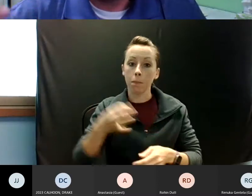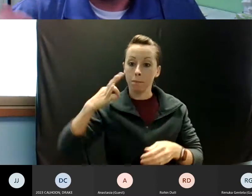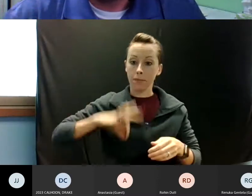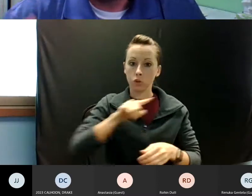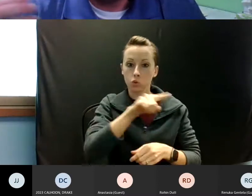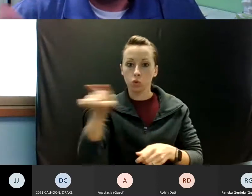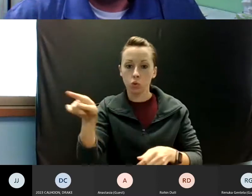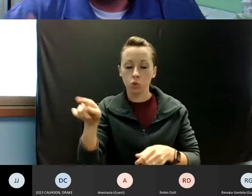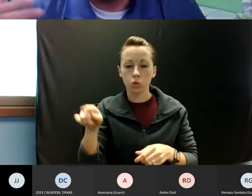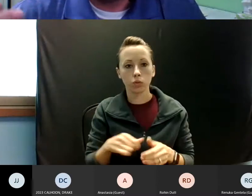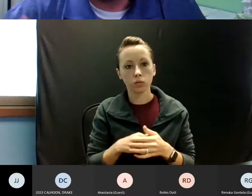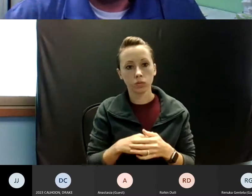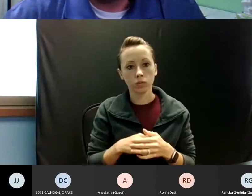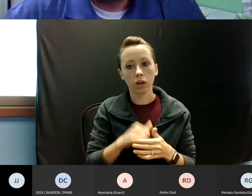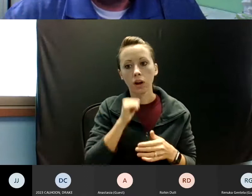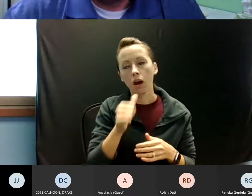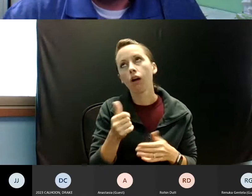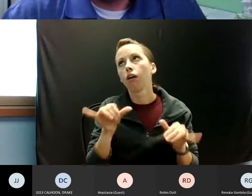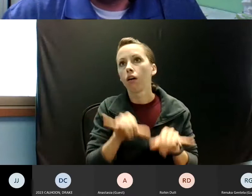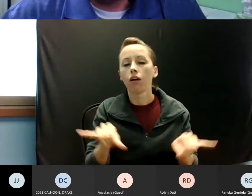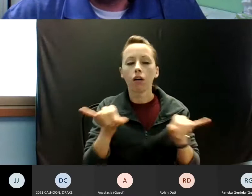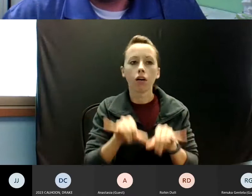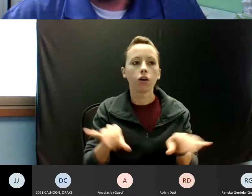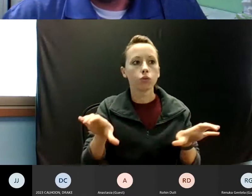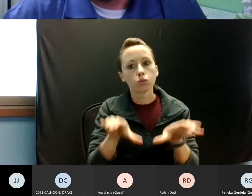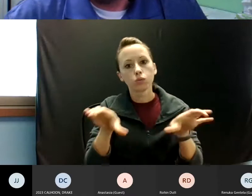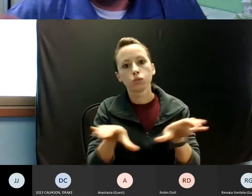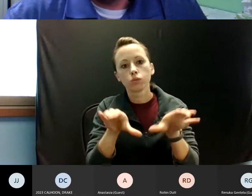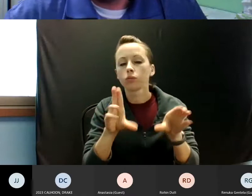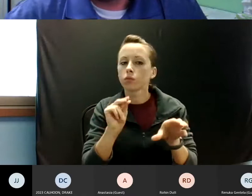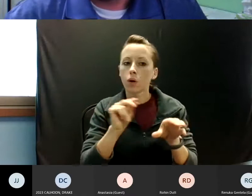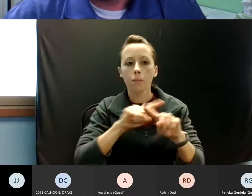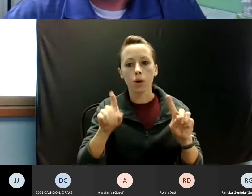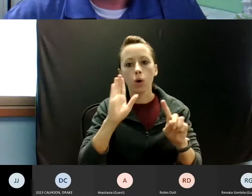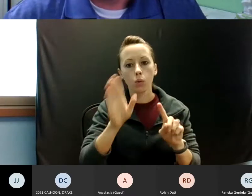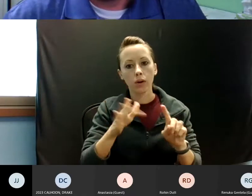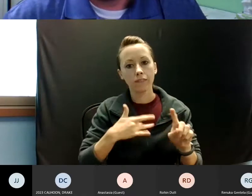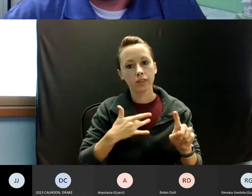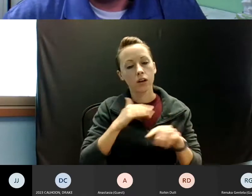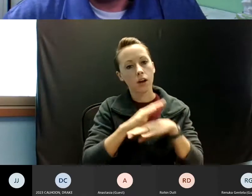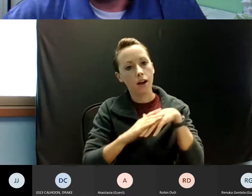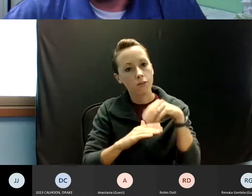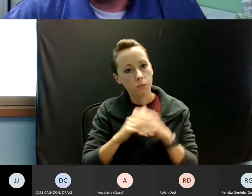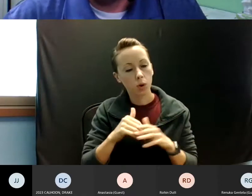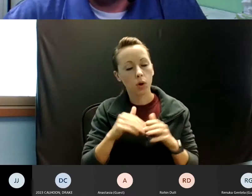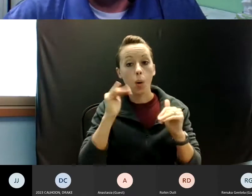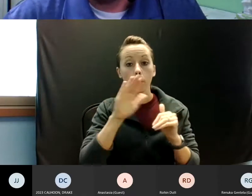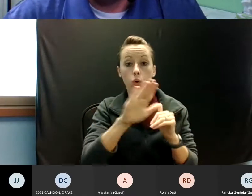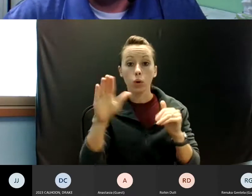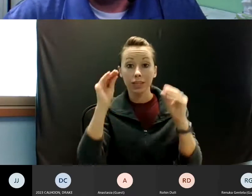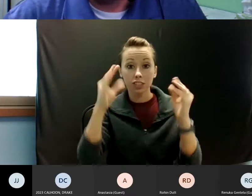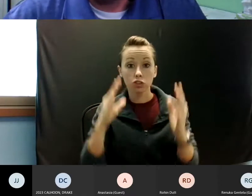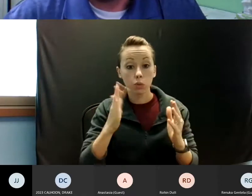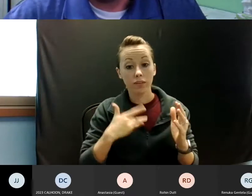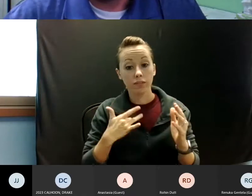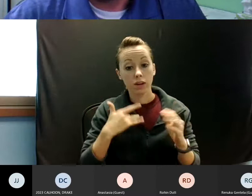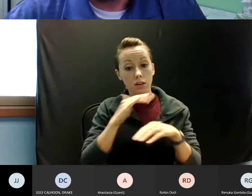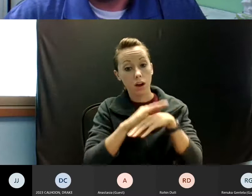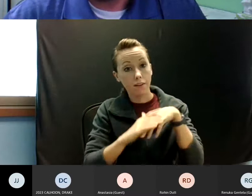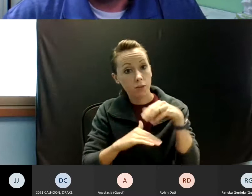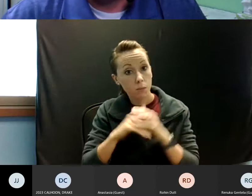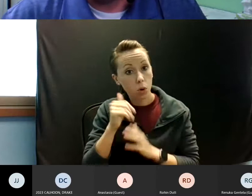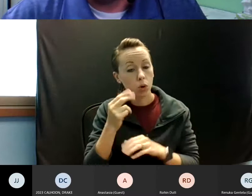the motions of doing assignments or whatever, that we get more teachers who are comfortable with the online ways, the